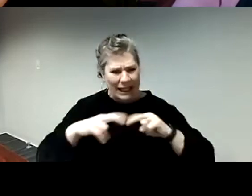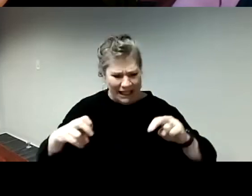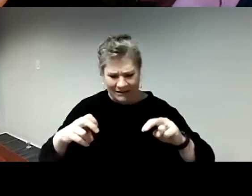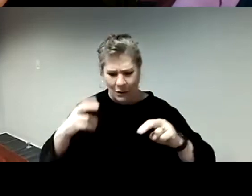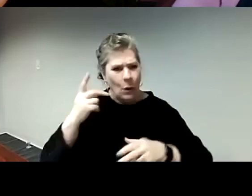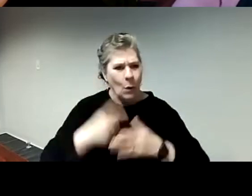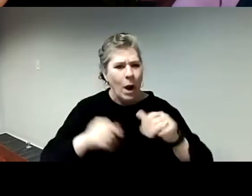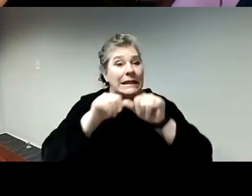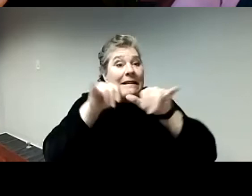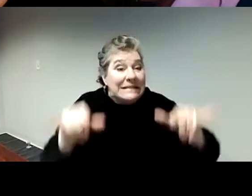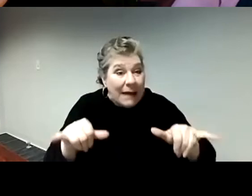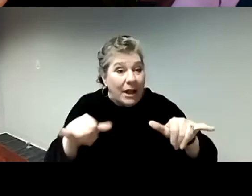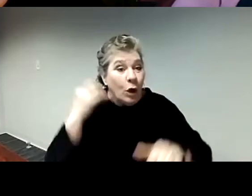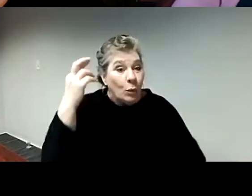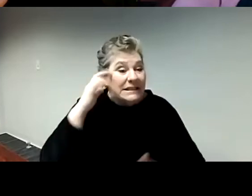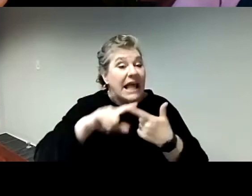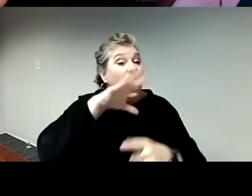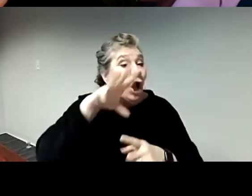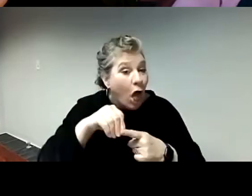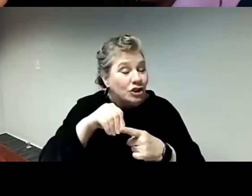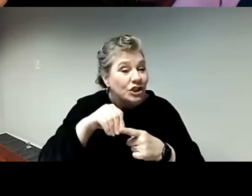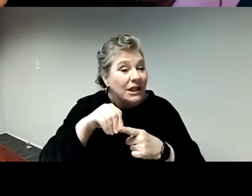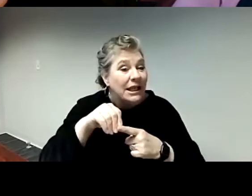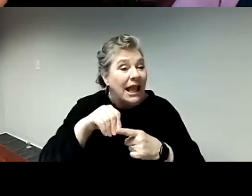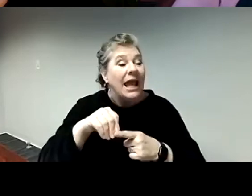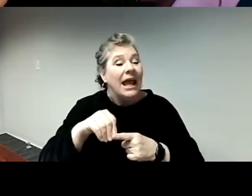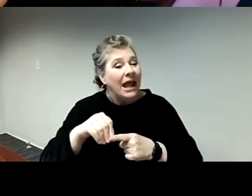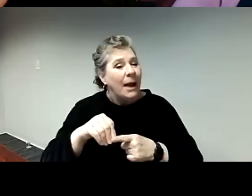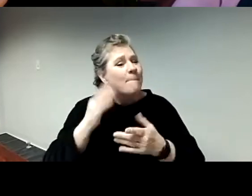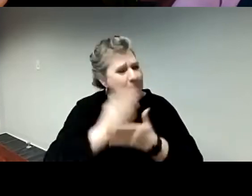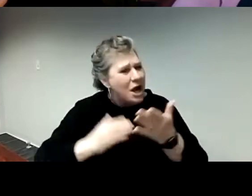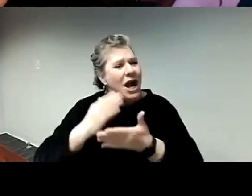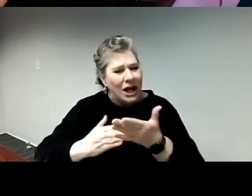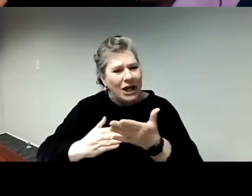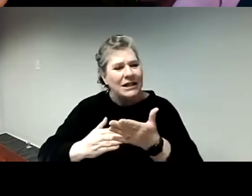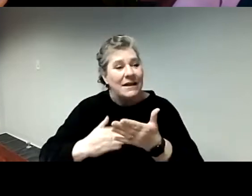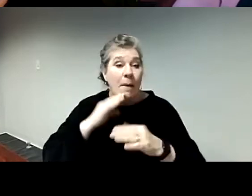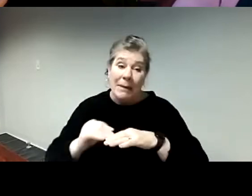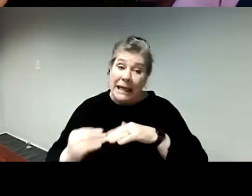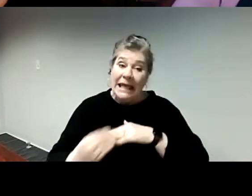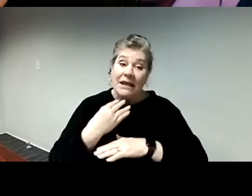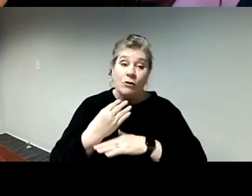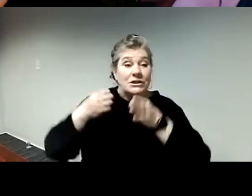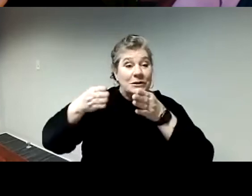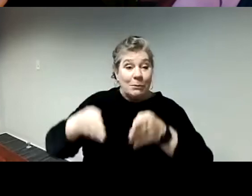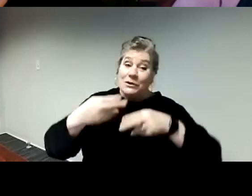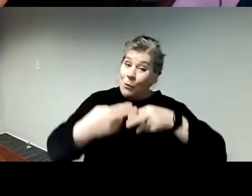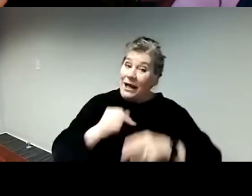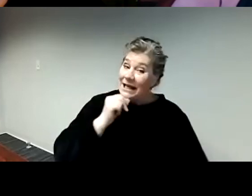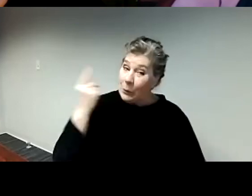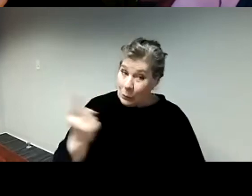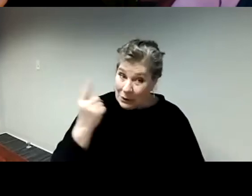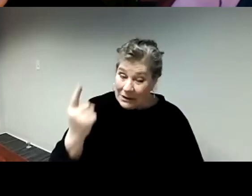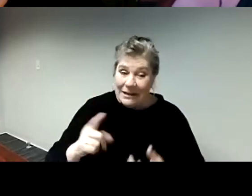the systemic and cultural and sort of communal components that might be influencing not this person's weight necessarily, but this